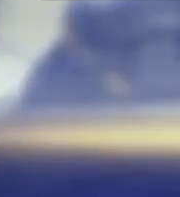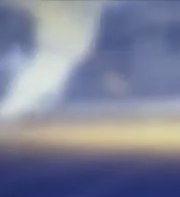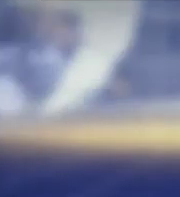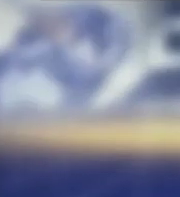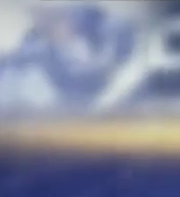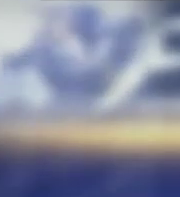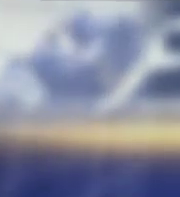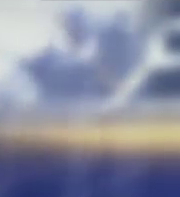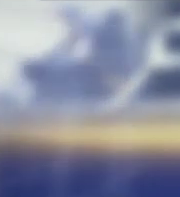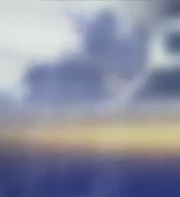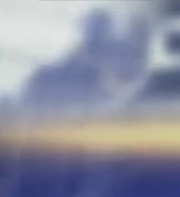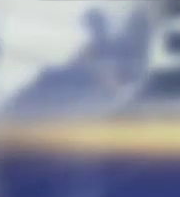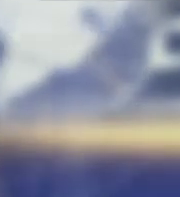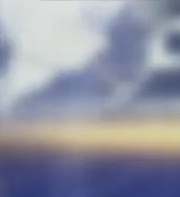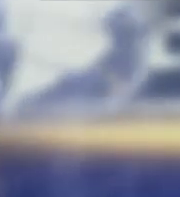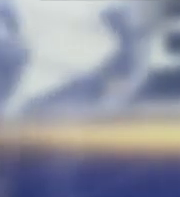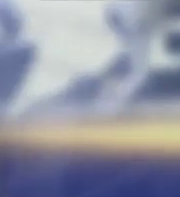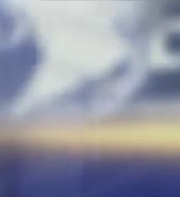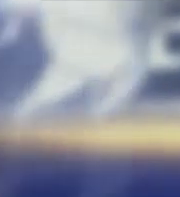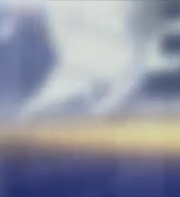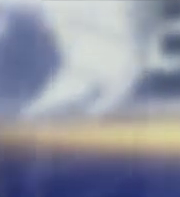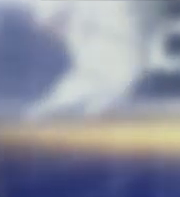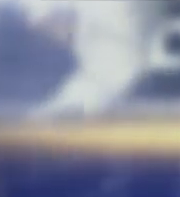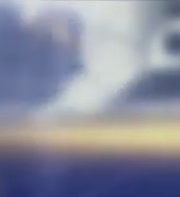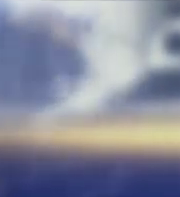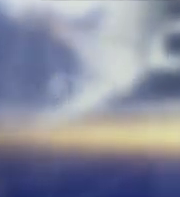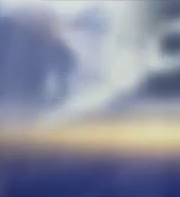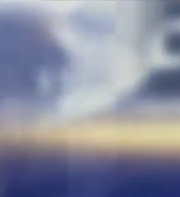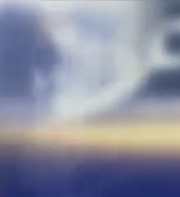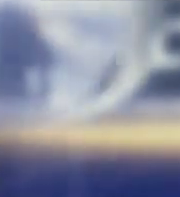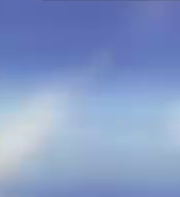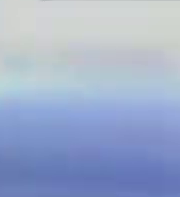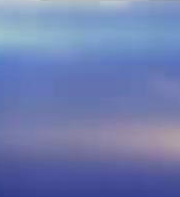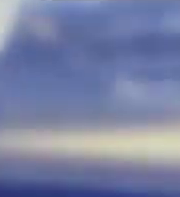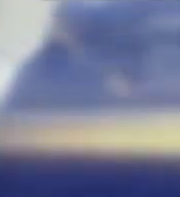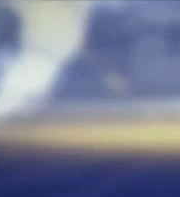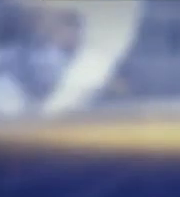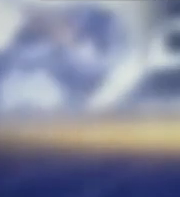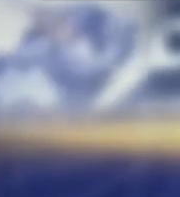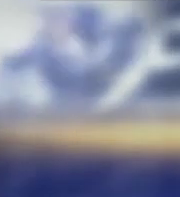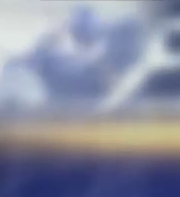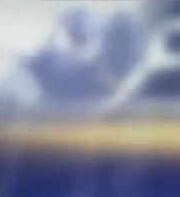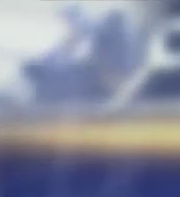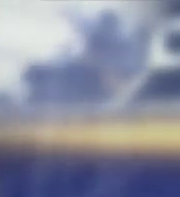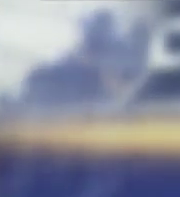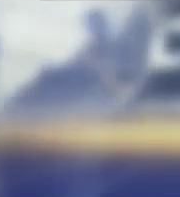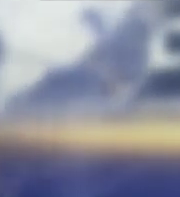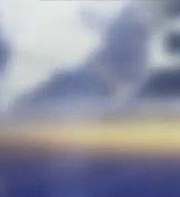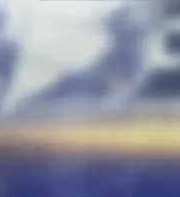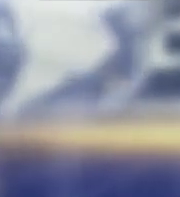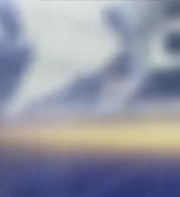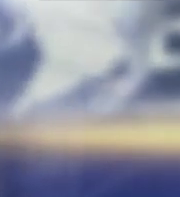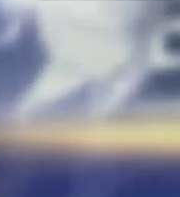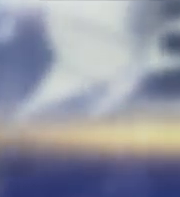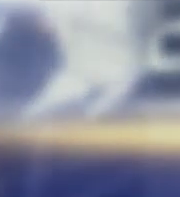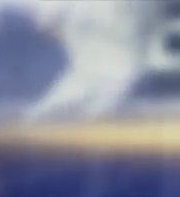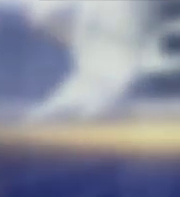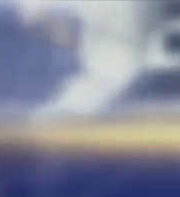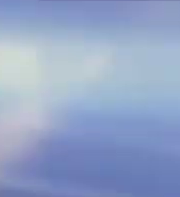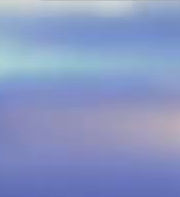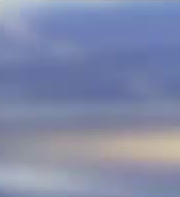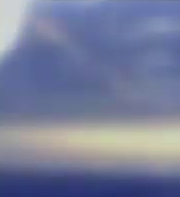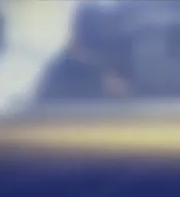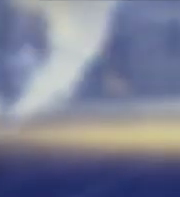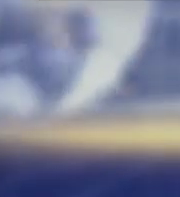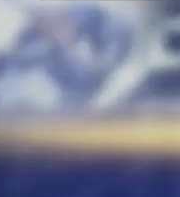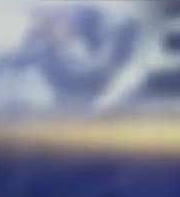the Clinton-Bush Haiti Fund disperses nearly $1.5 million in new grants to organizations. The Washington-based fund announced